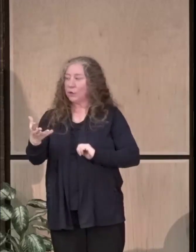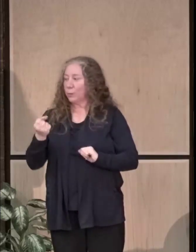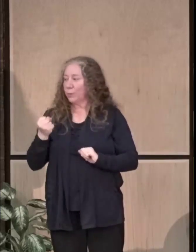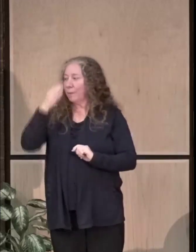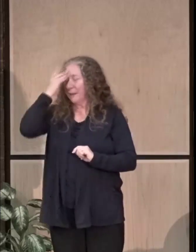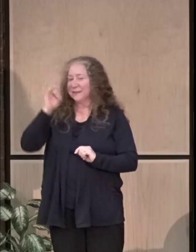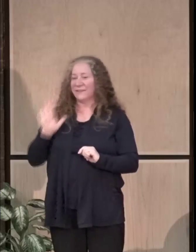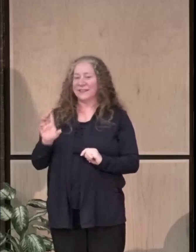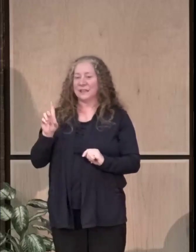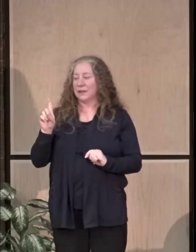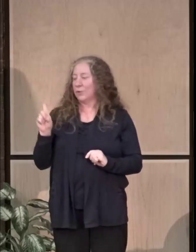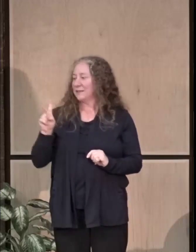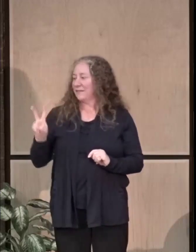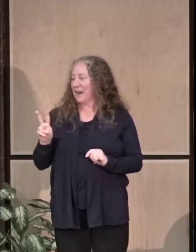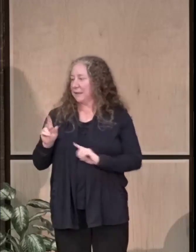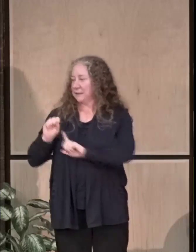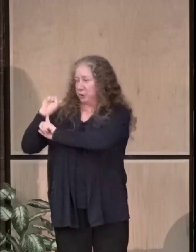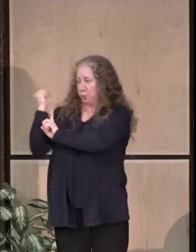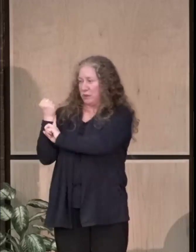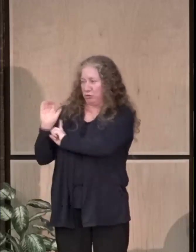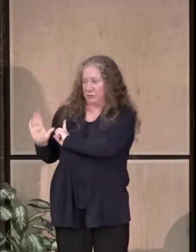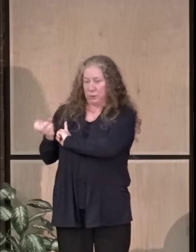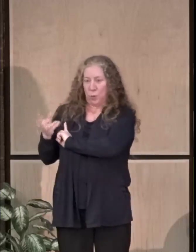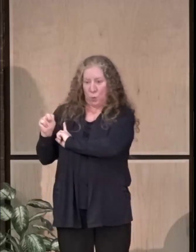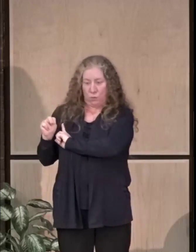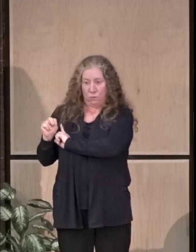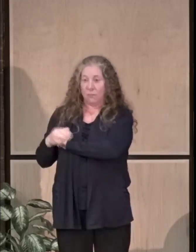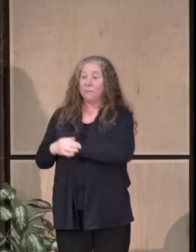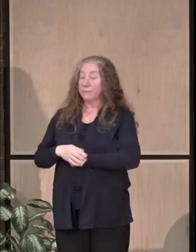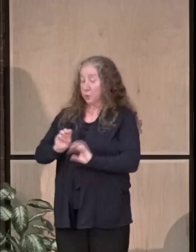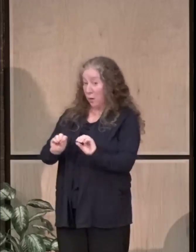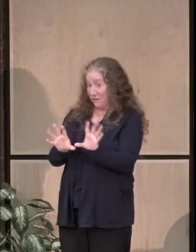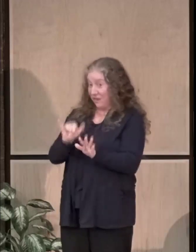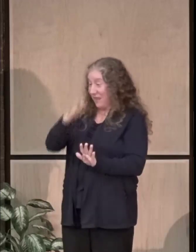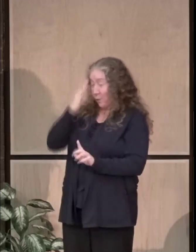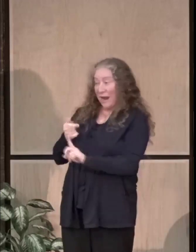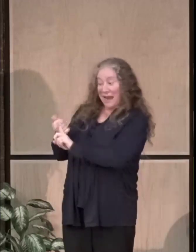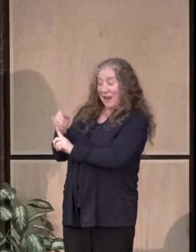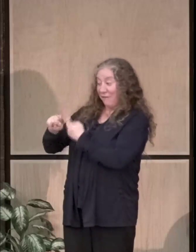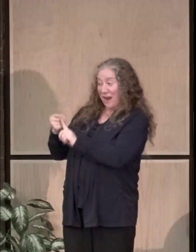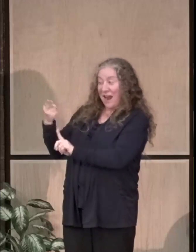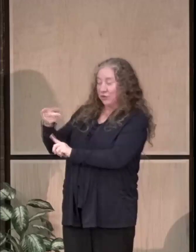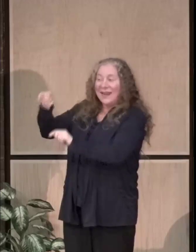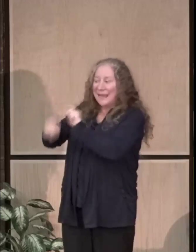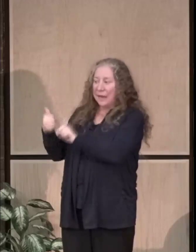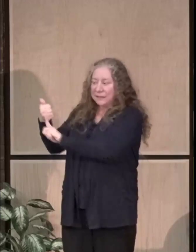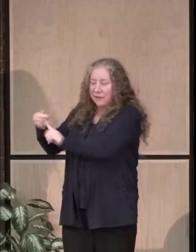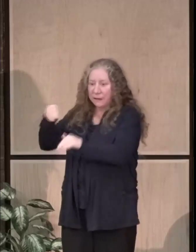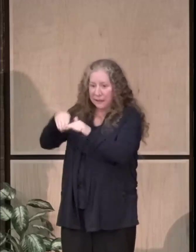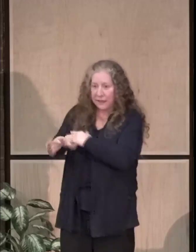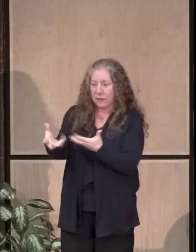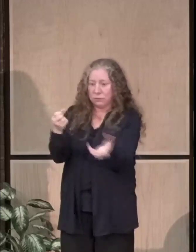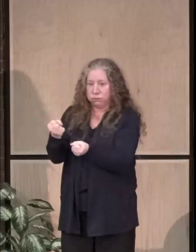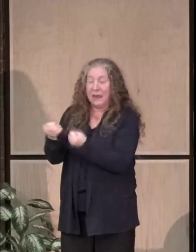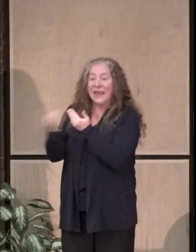violence thing, issue that he was going through. Okay. And that was why he couldn't personally move them from the house. Yes. So but he had also